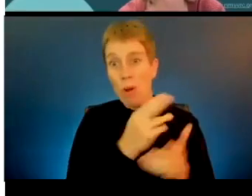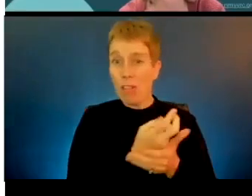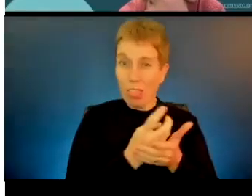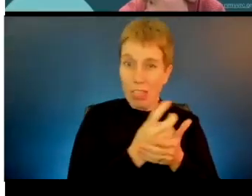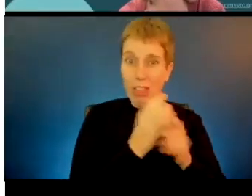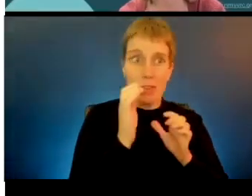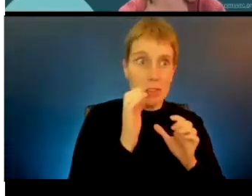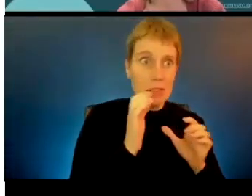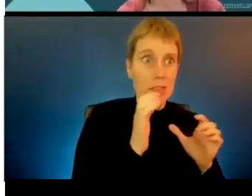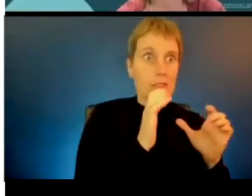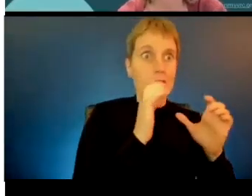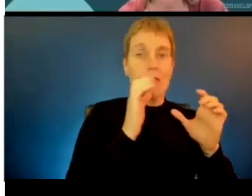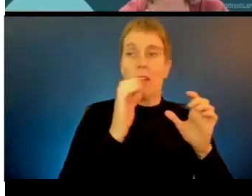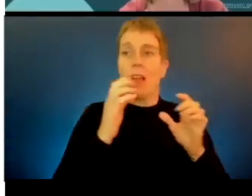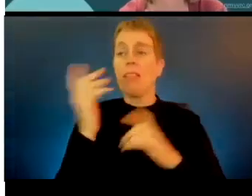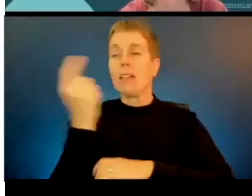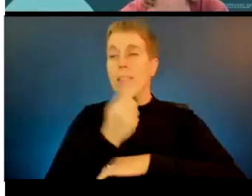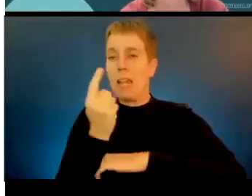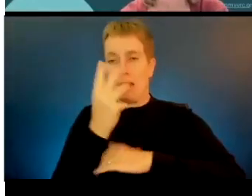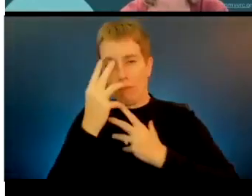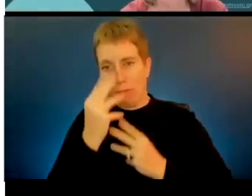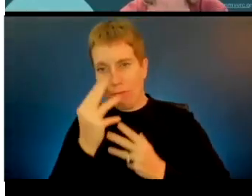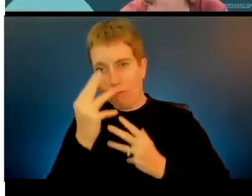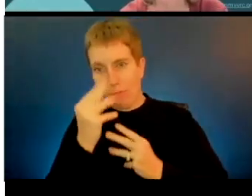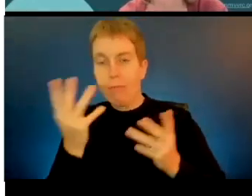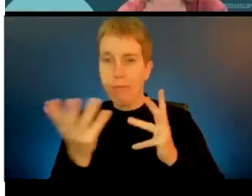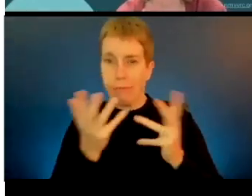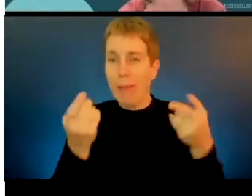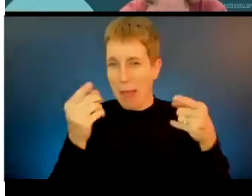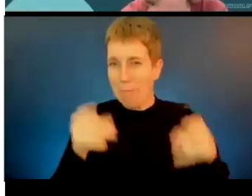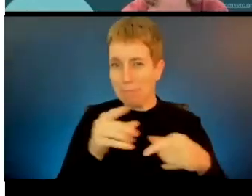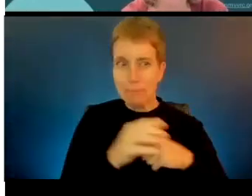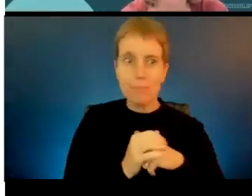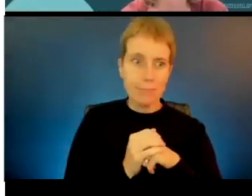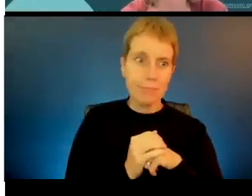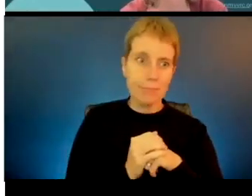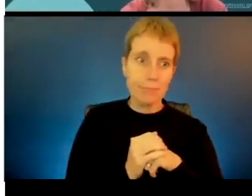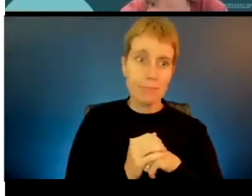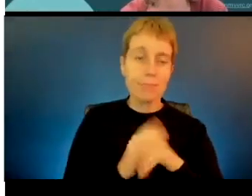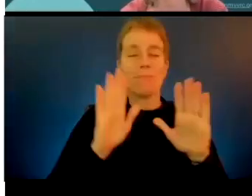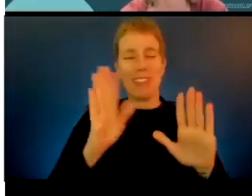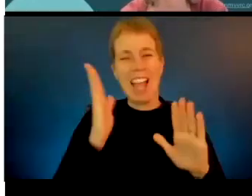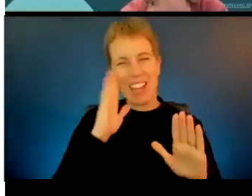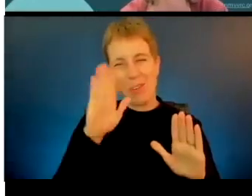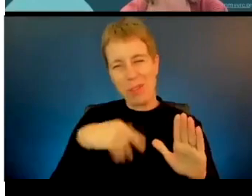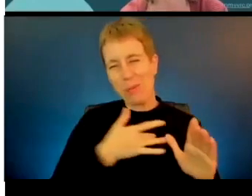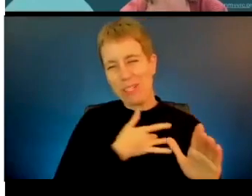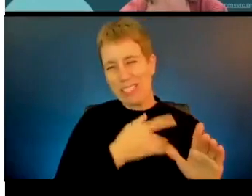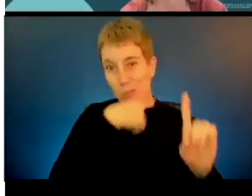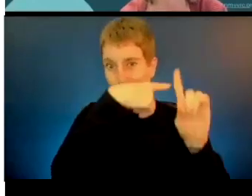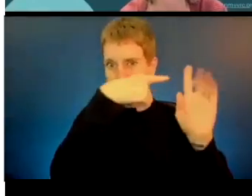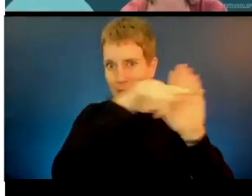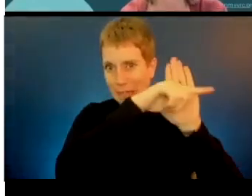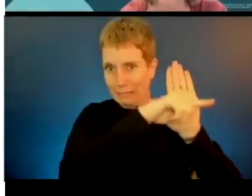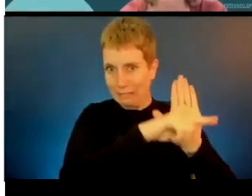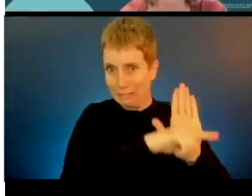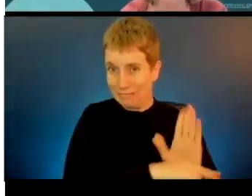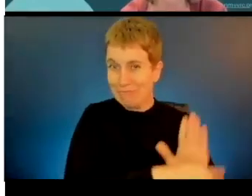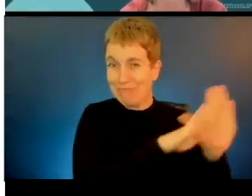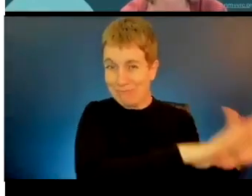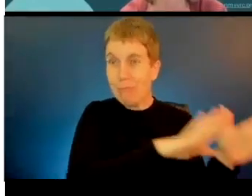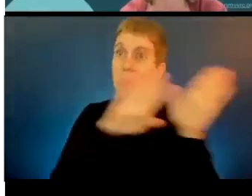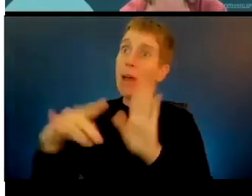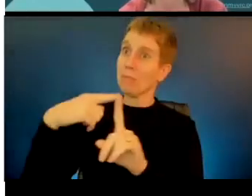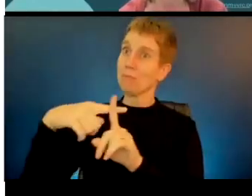sleep. Here's the really good news, though. I feel like we're always talking about a lot of negative things, but one of the things to keep in mind is that